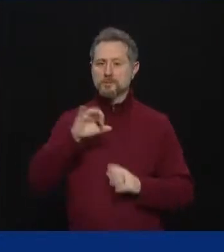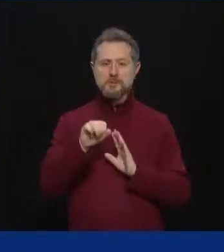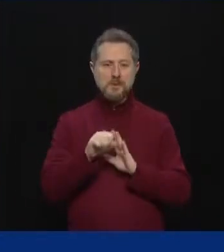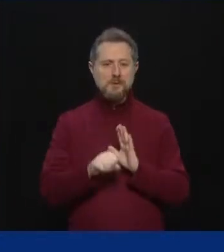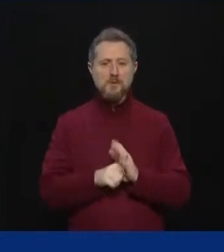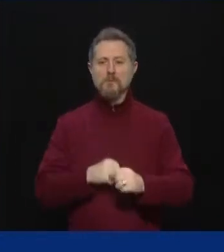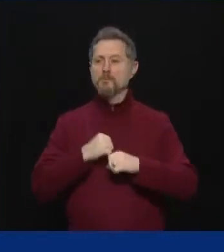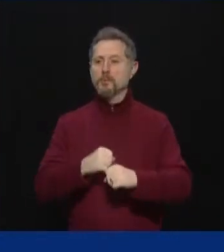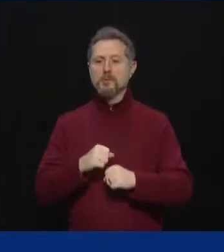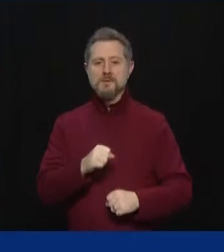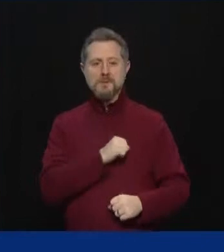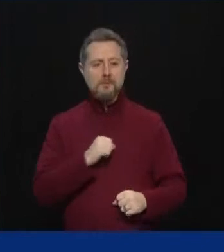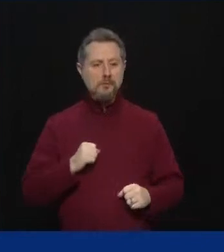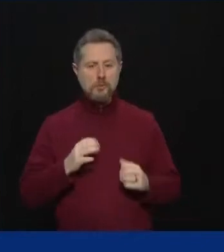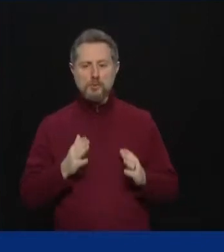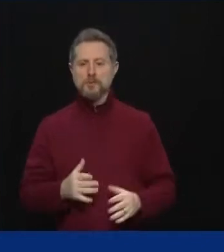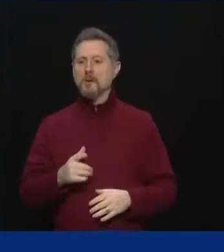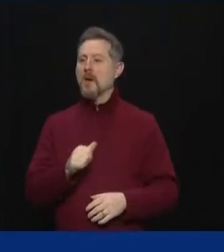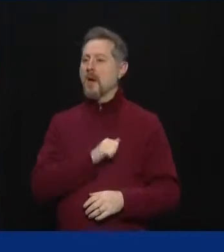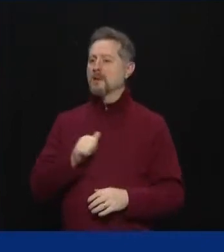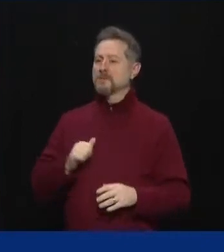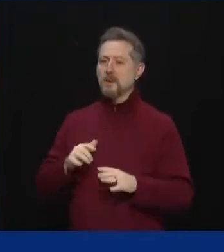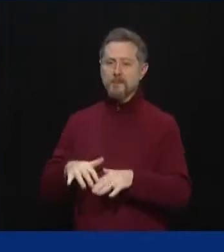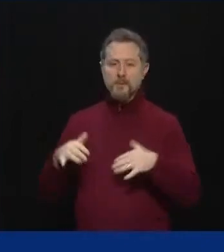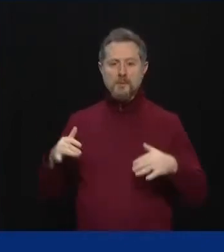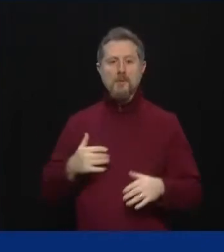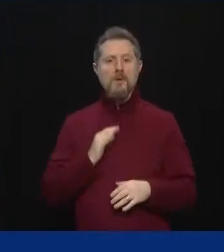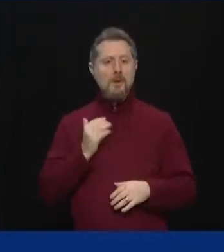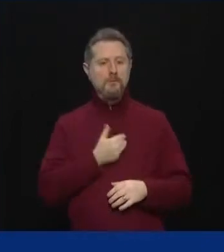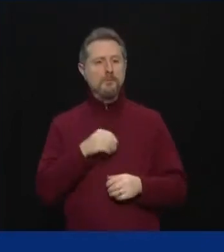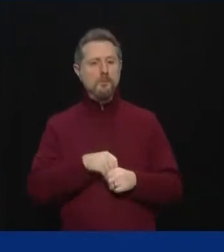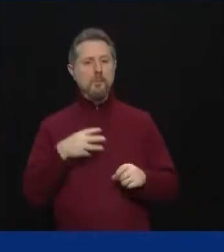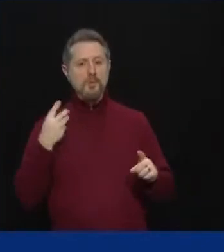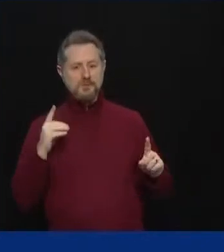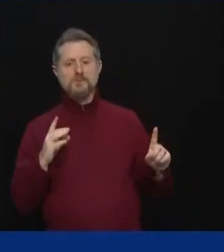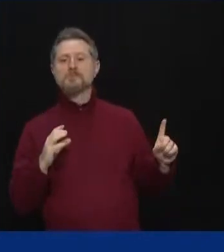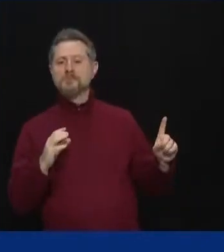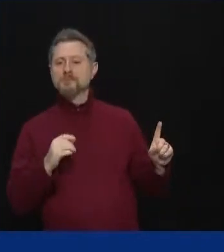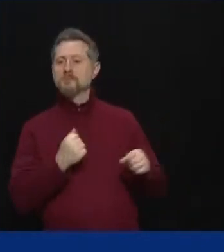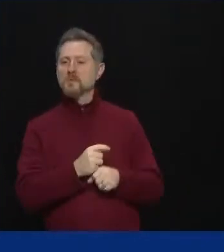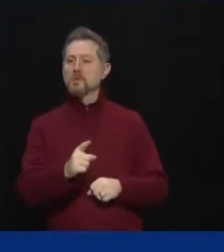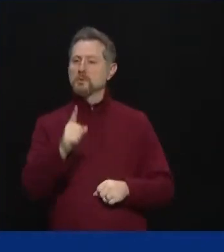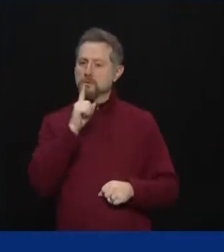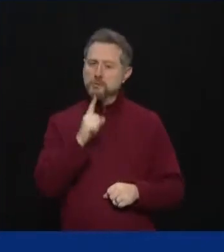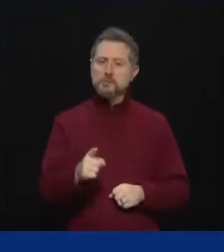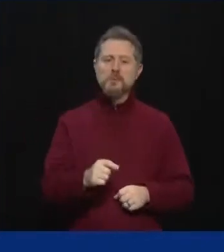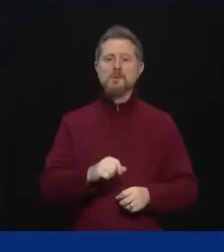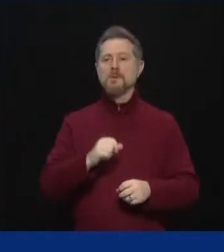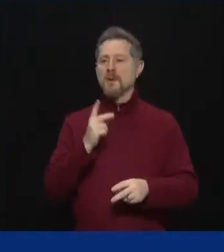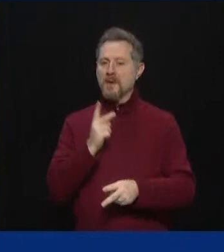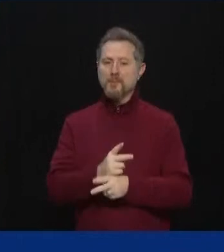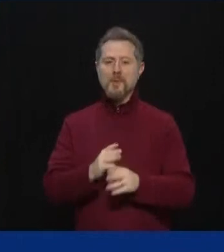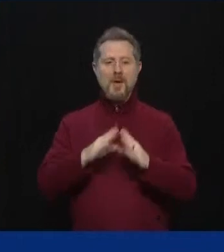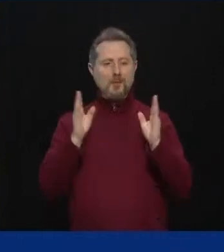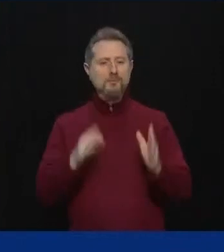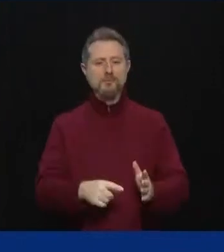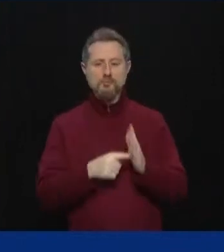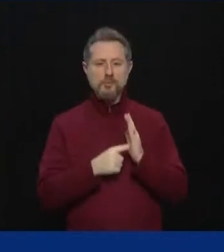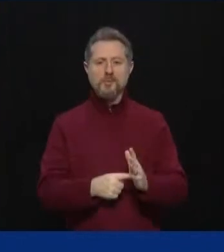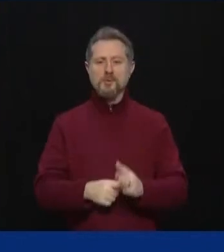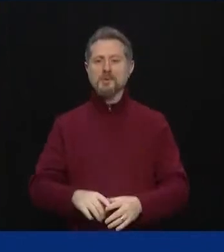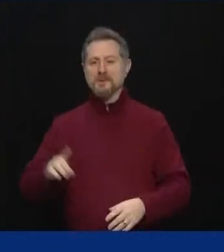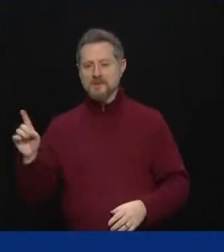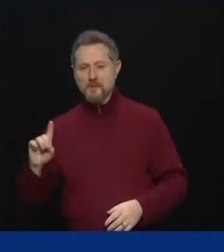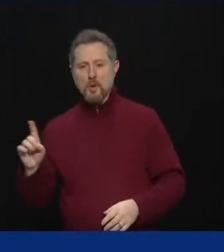the assigned members, and when I was in Washington, I said I'm also making sure that we can keep the House of Representatives in Democratic hands.